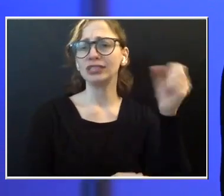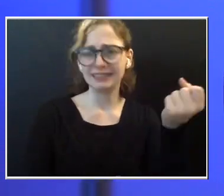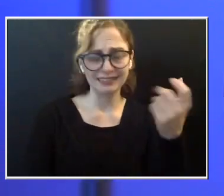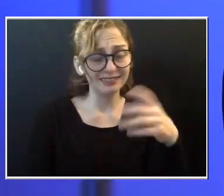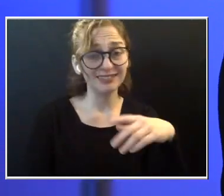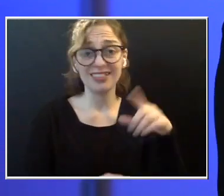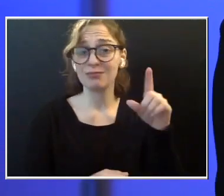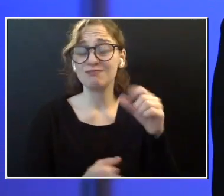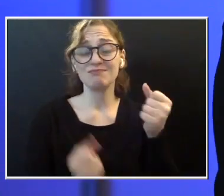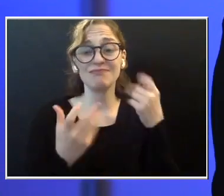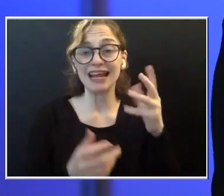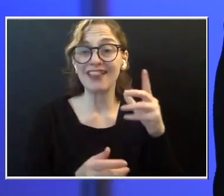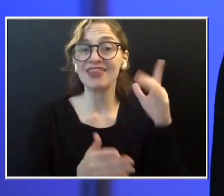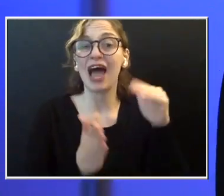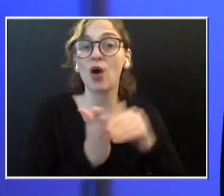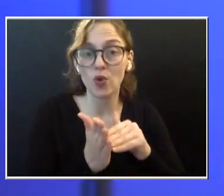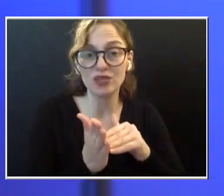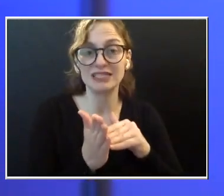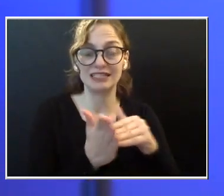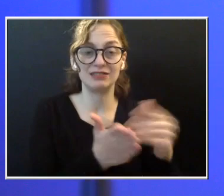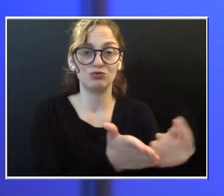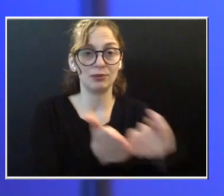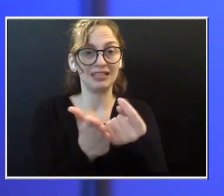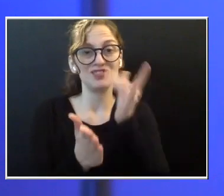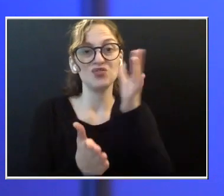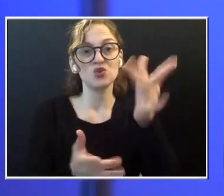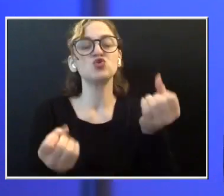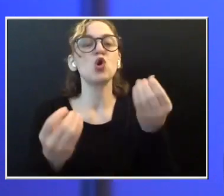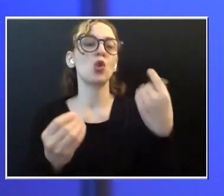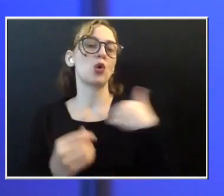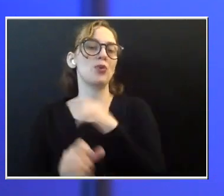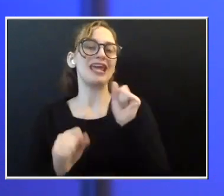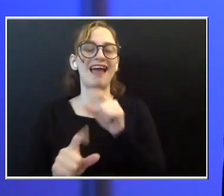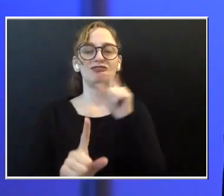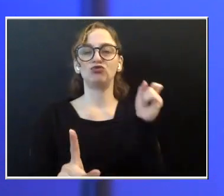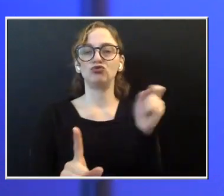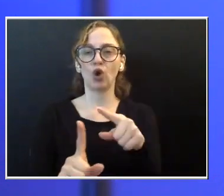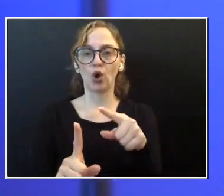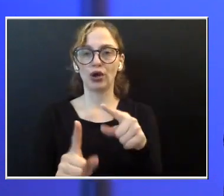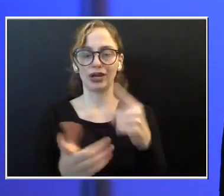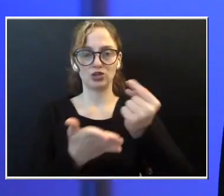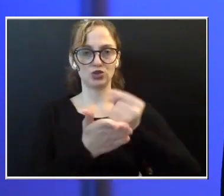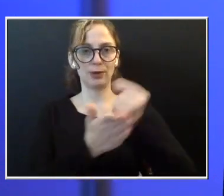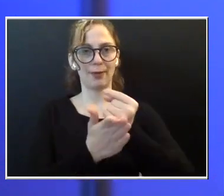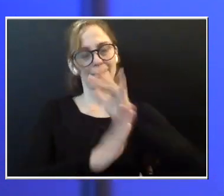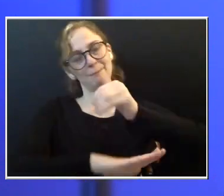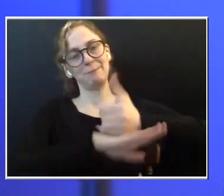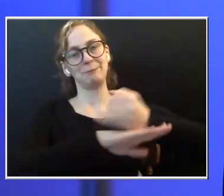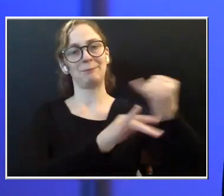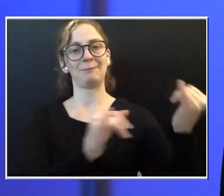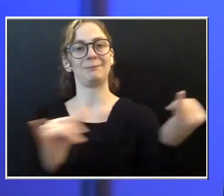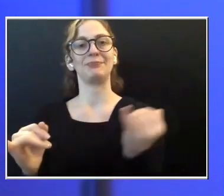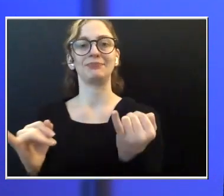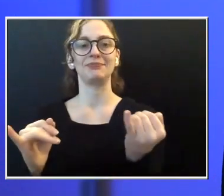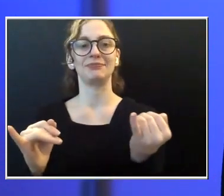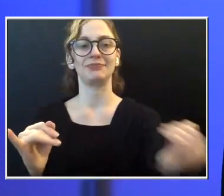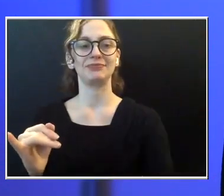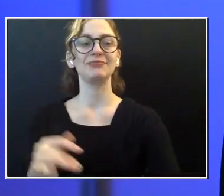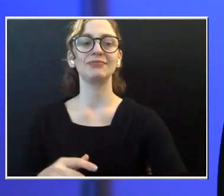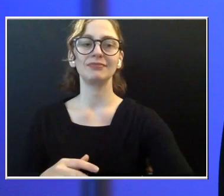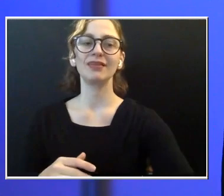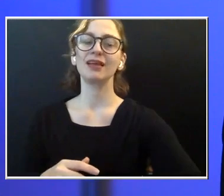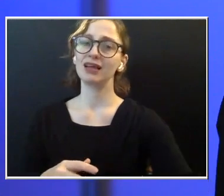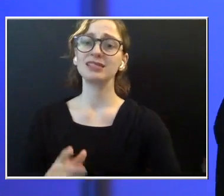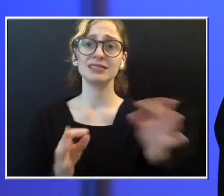target very specific treatment modalities based upon individuals and the differences. I think it's really important. I also think it's